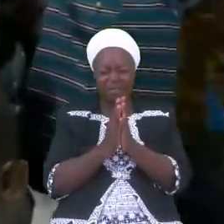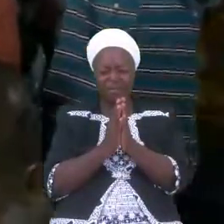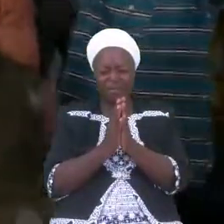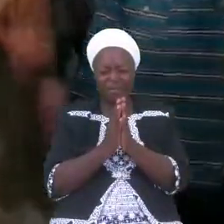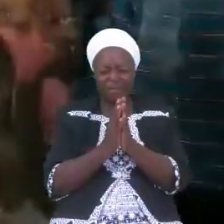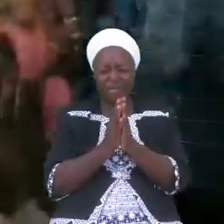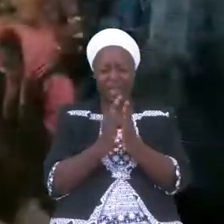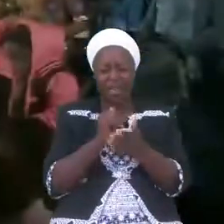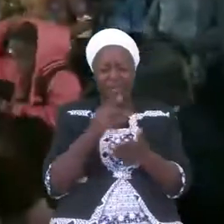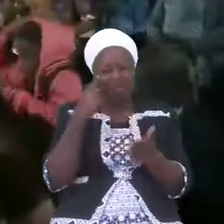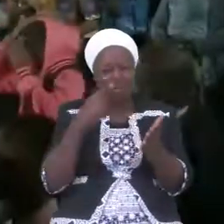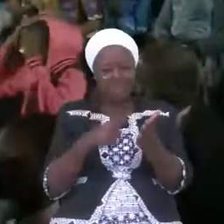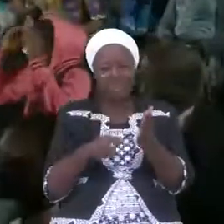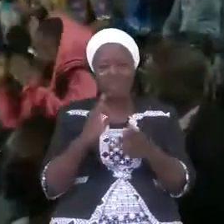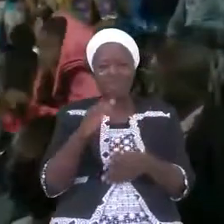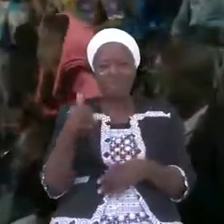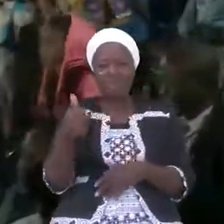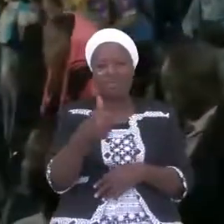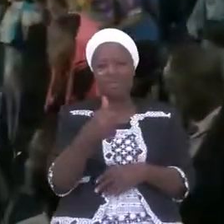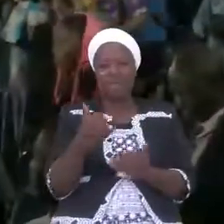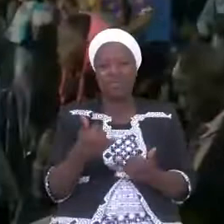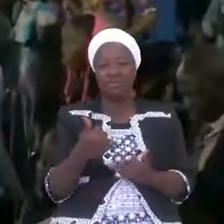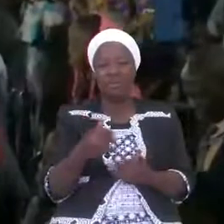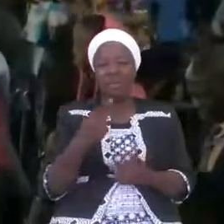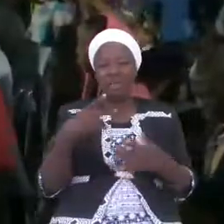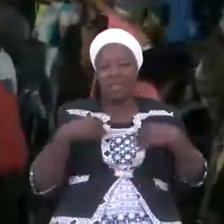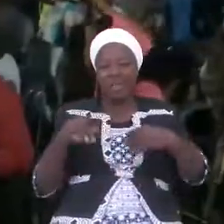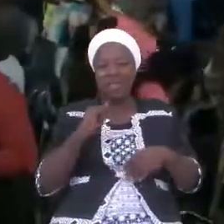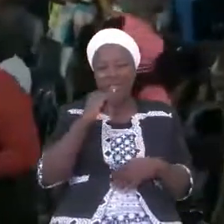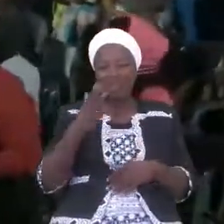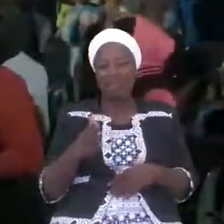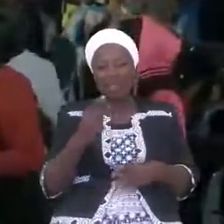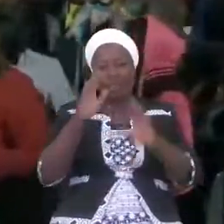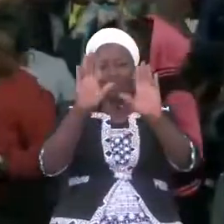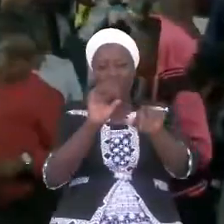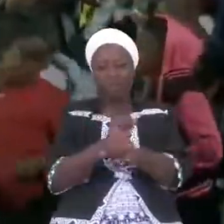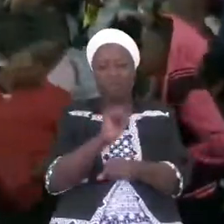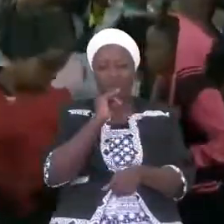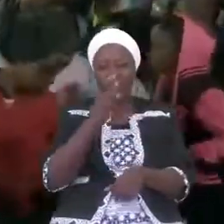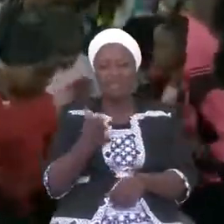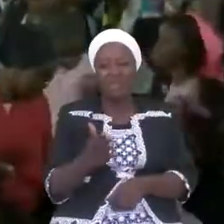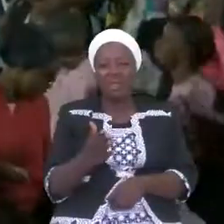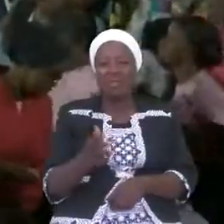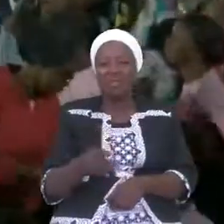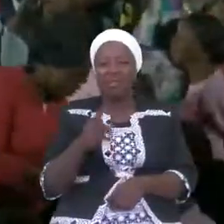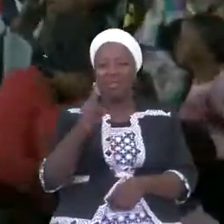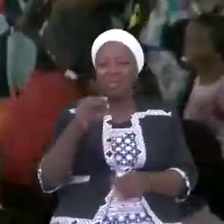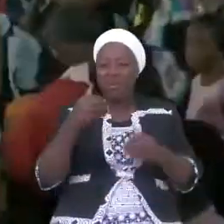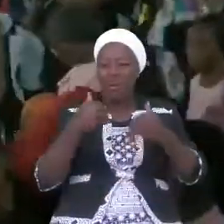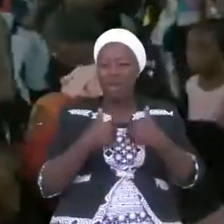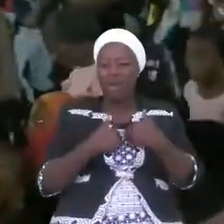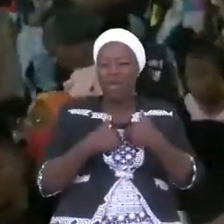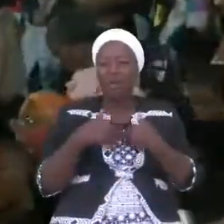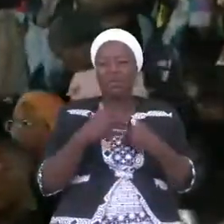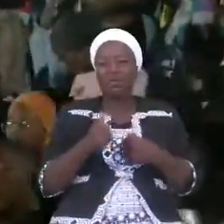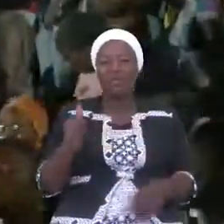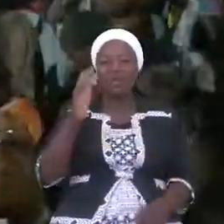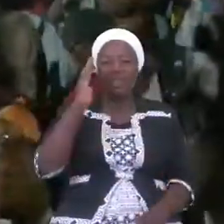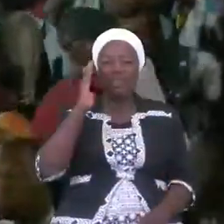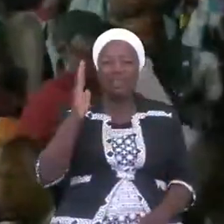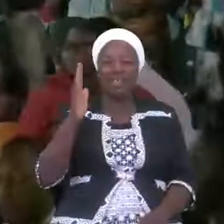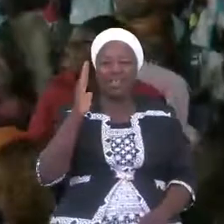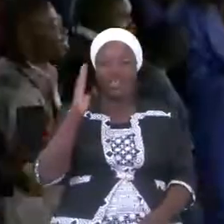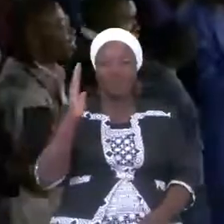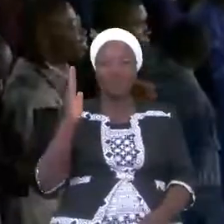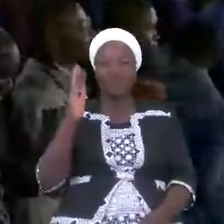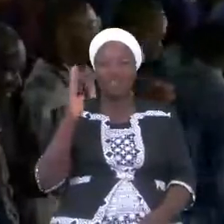Check up yourself there. The healing is there. The miracle is there. You have a testimony.